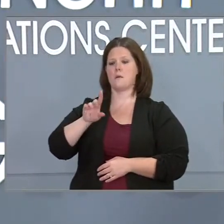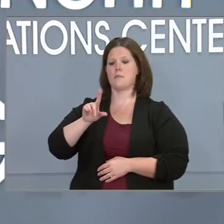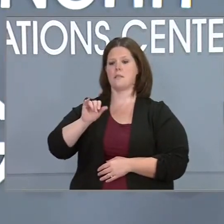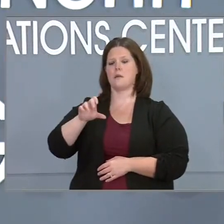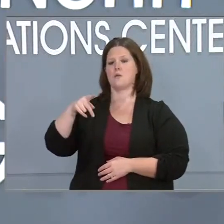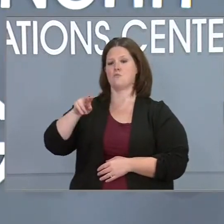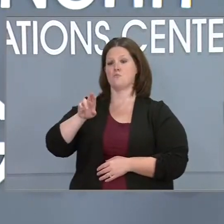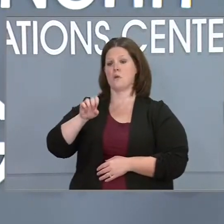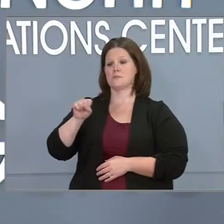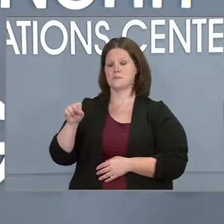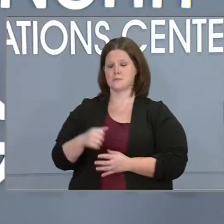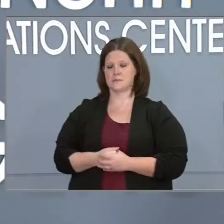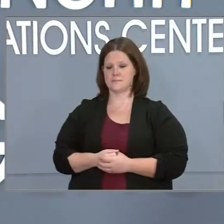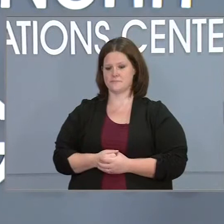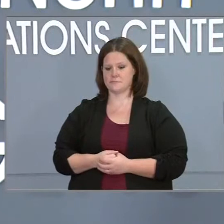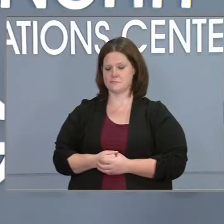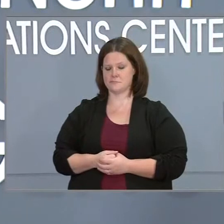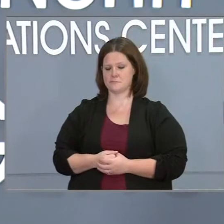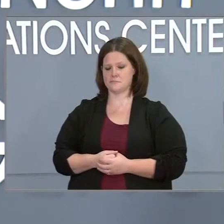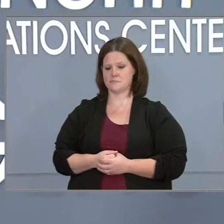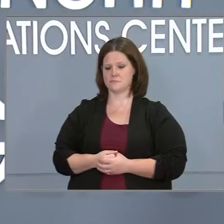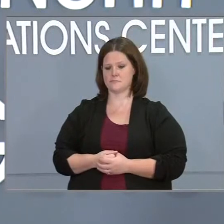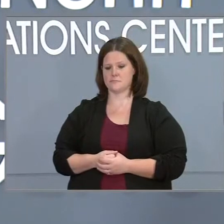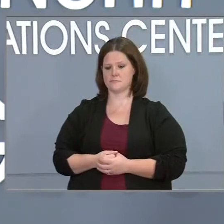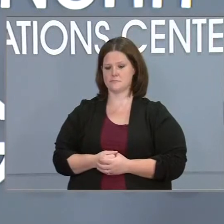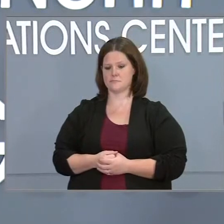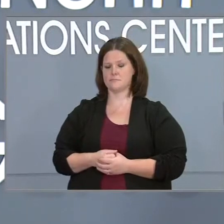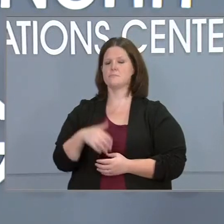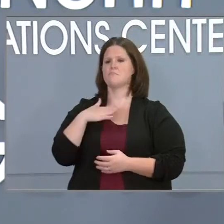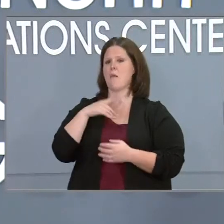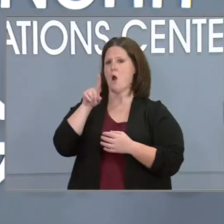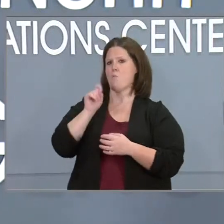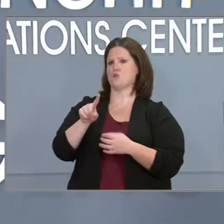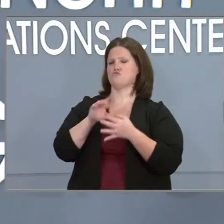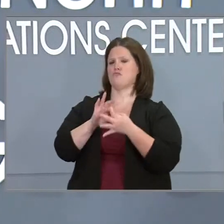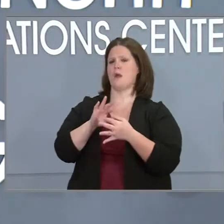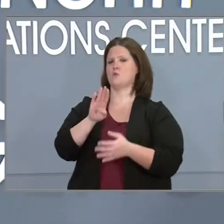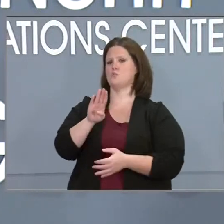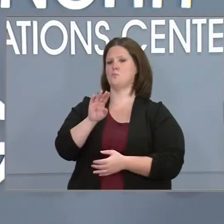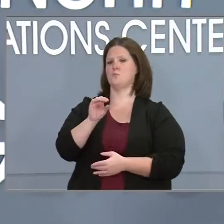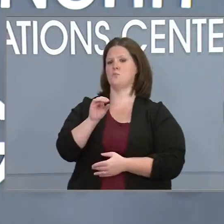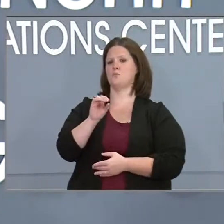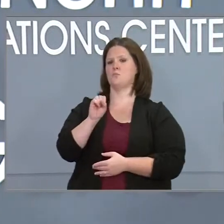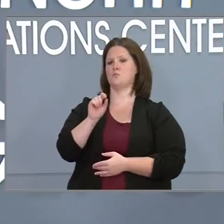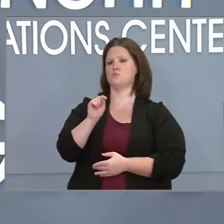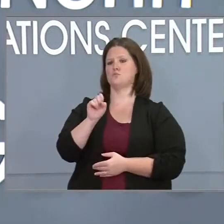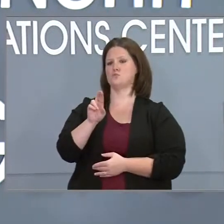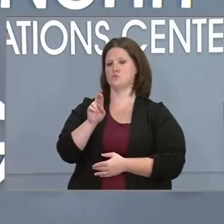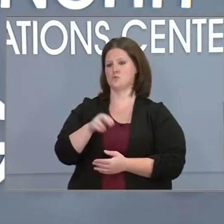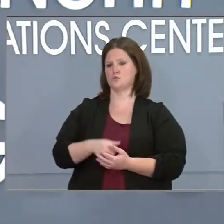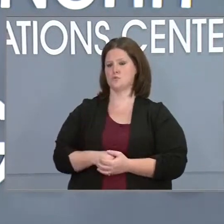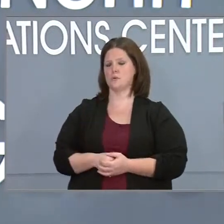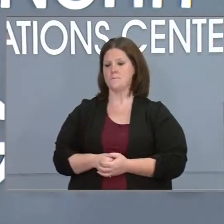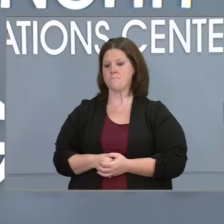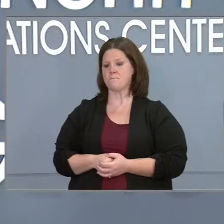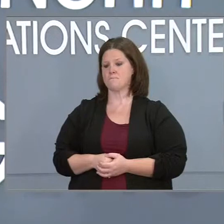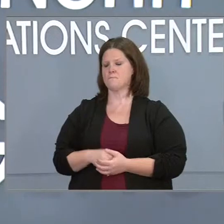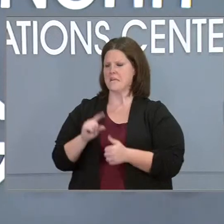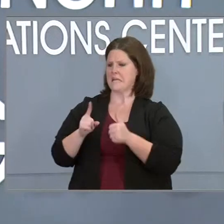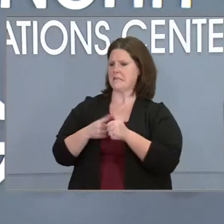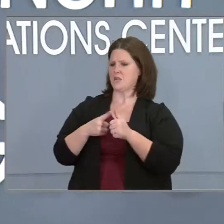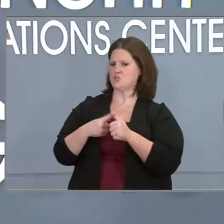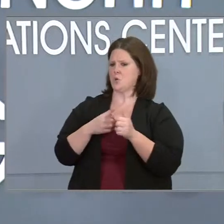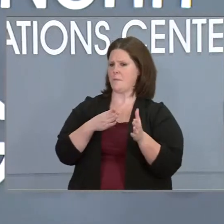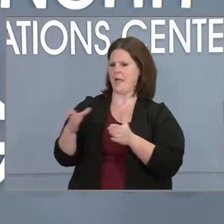Good afternoon, Governor. My questions are about boosters. So the initial plan was for boosters to come